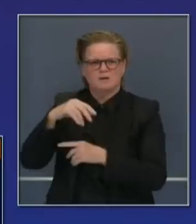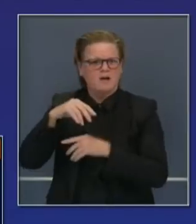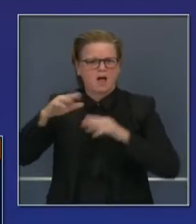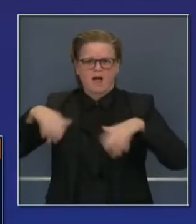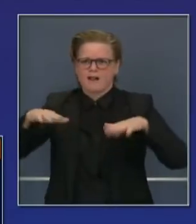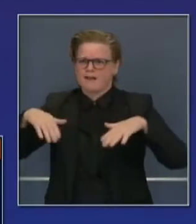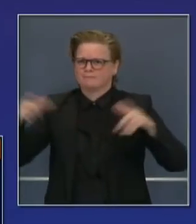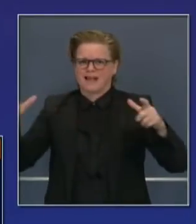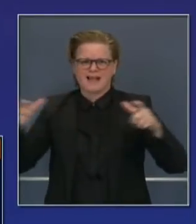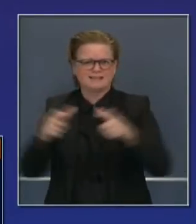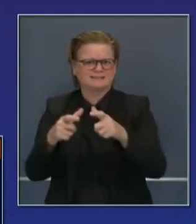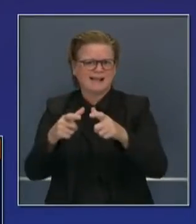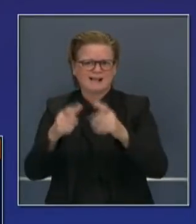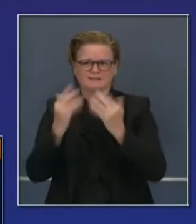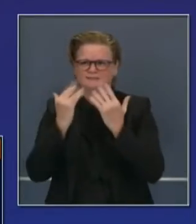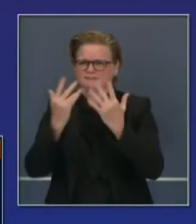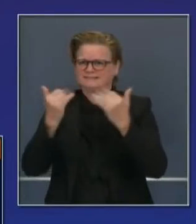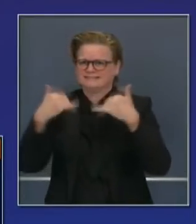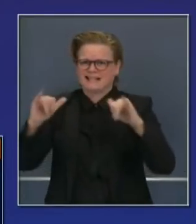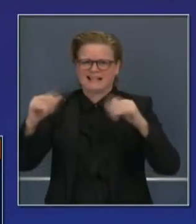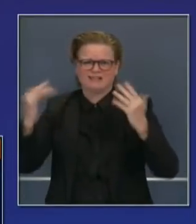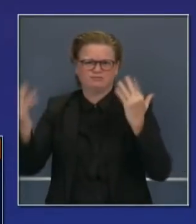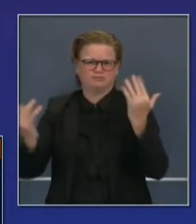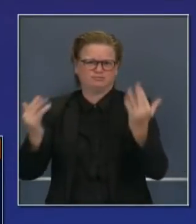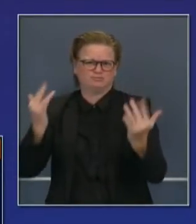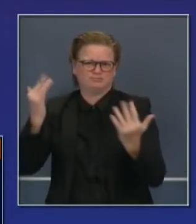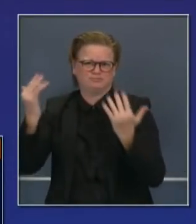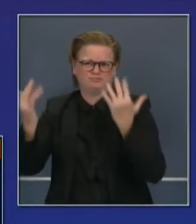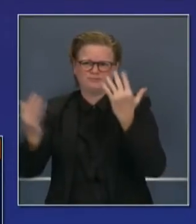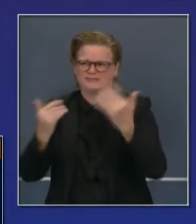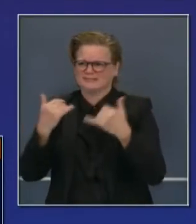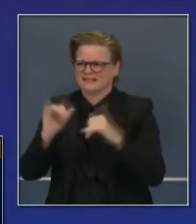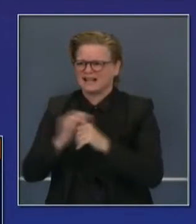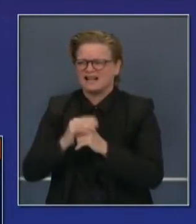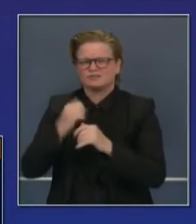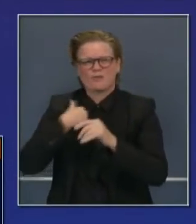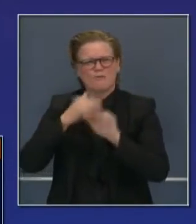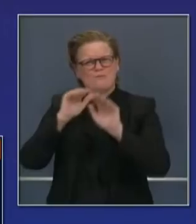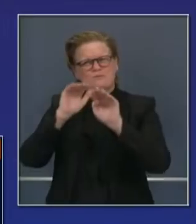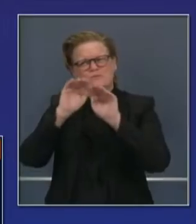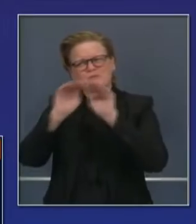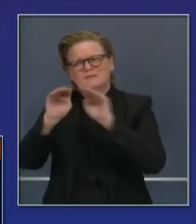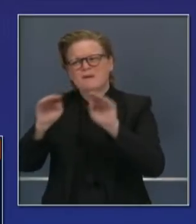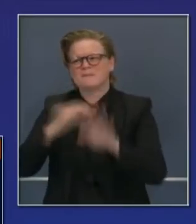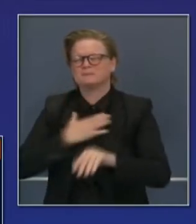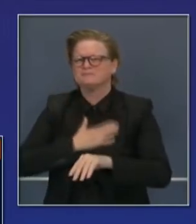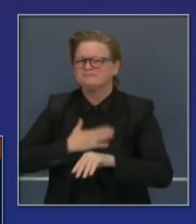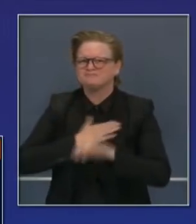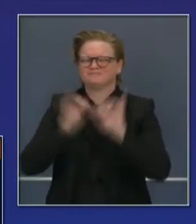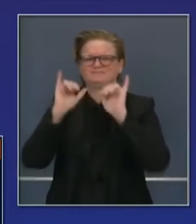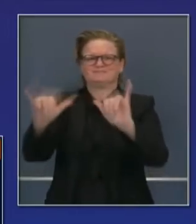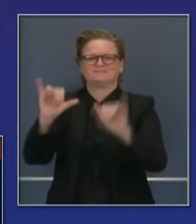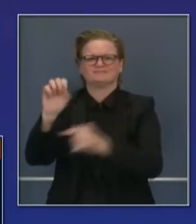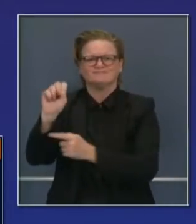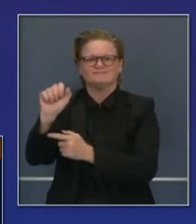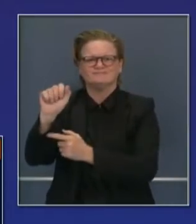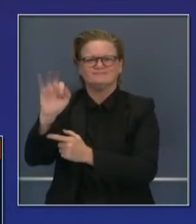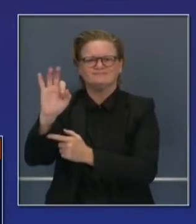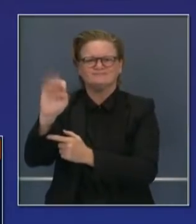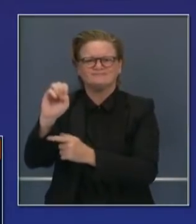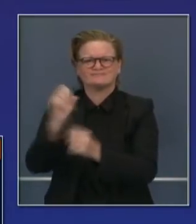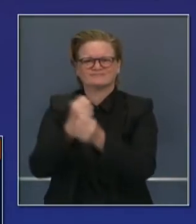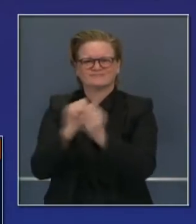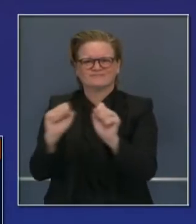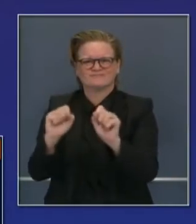did receive, and I want to bring this up just to remind people of the importance of being vigilant. We had a record dry